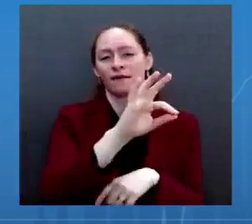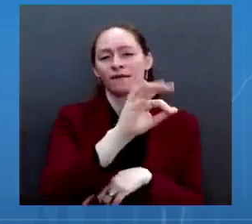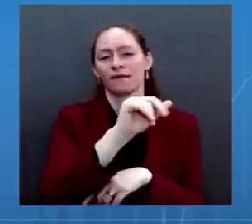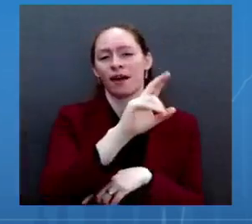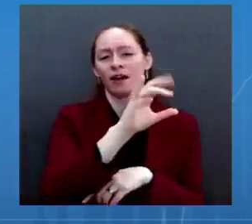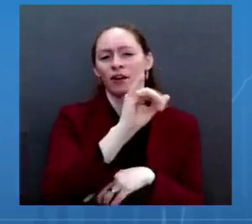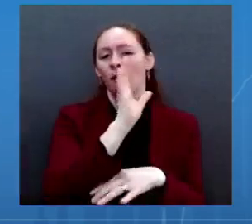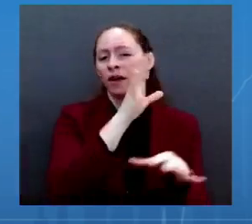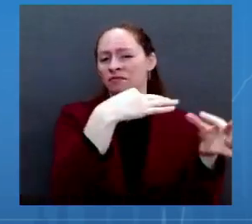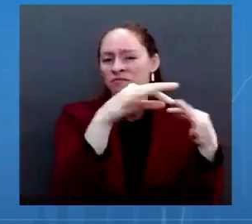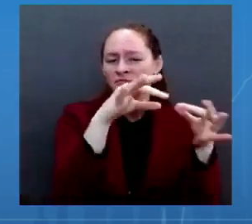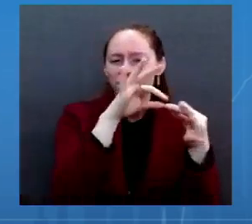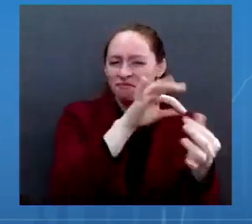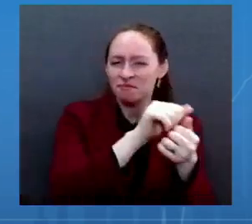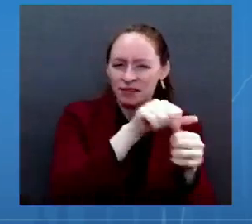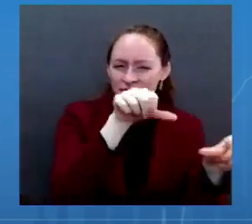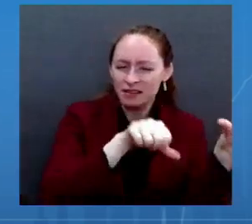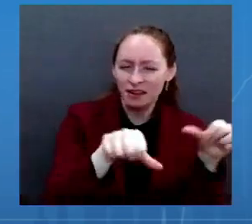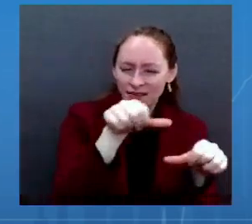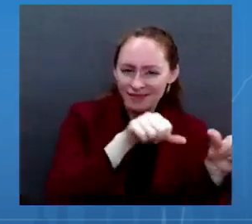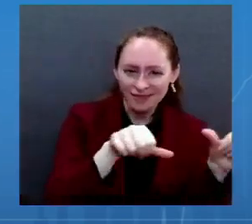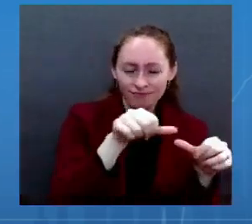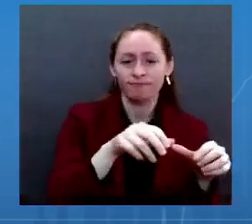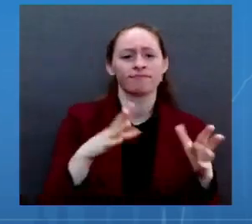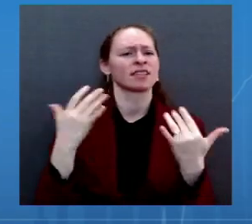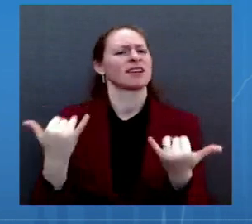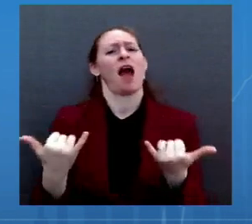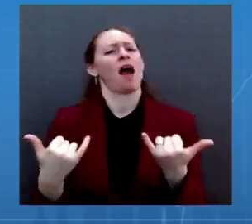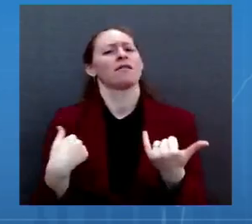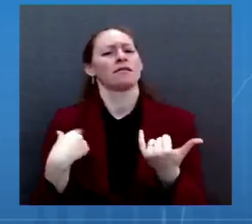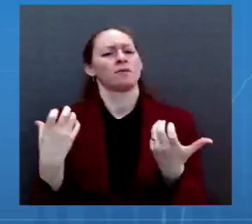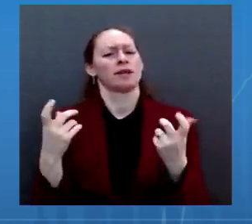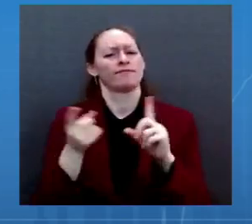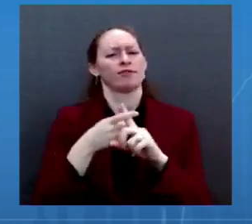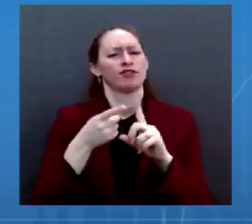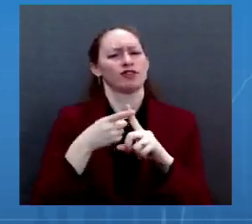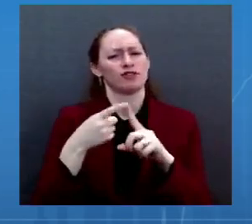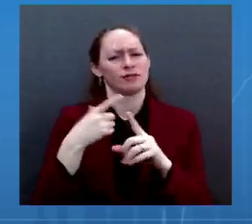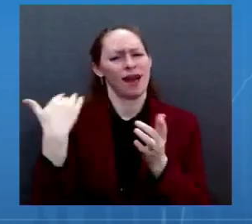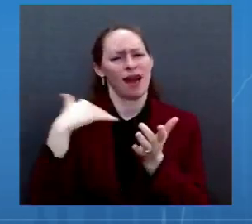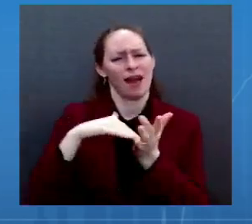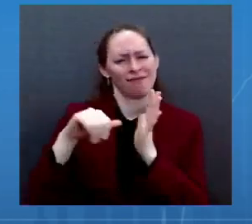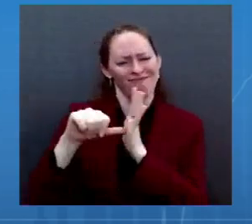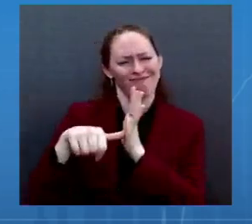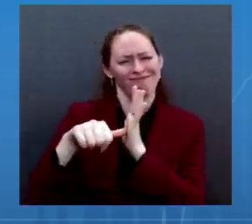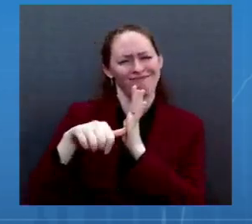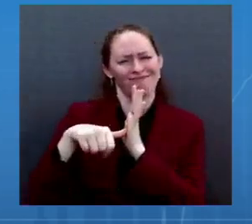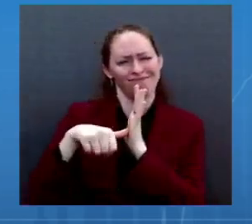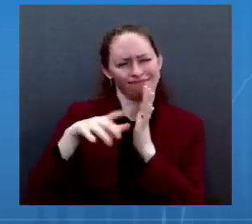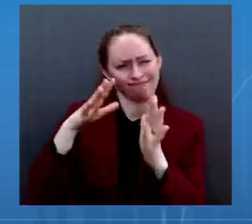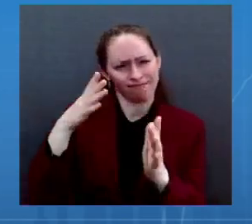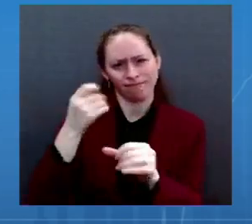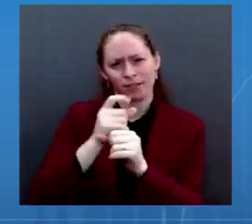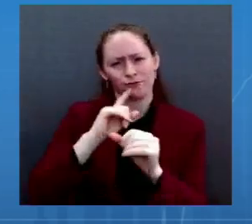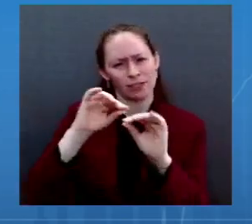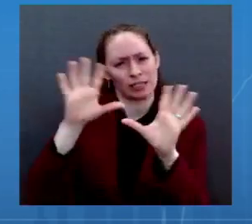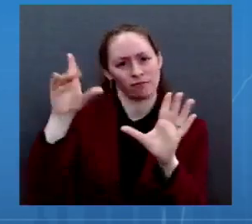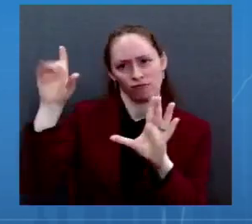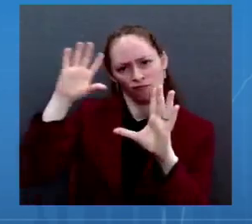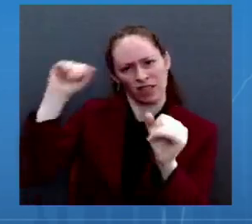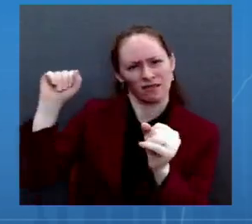The coming weeks are going to be challenging. We're going to see cases continue to rise because Omicron is a very transmissible